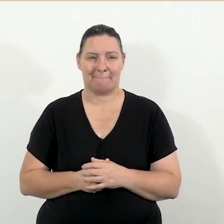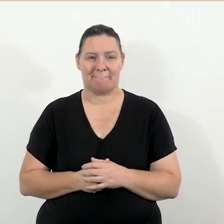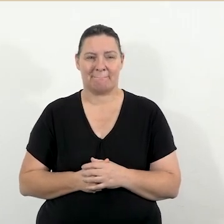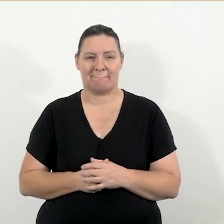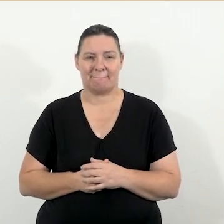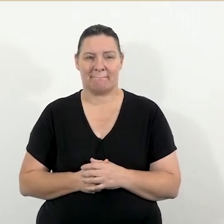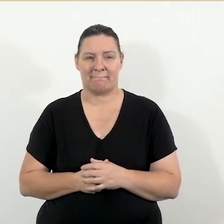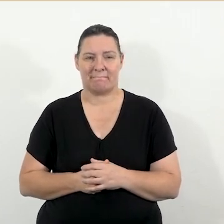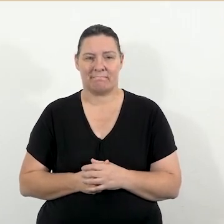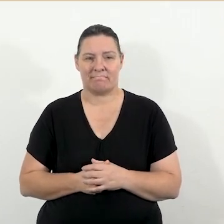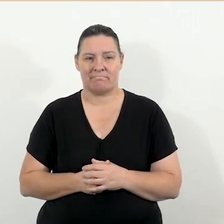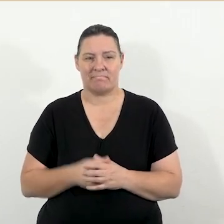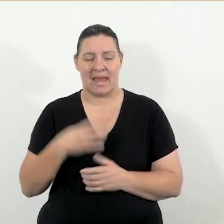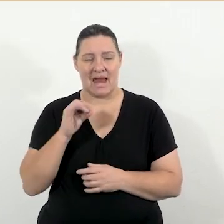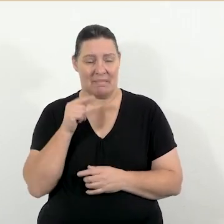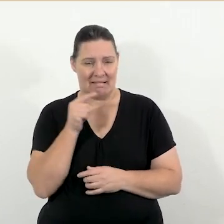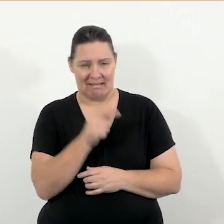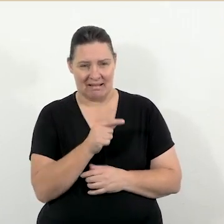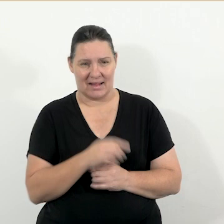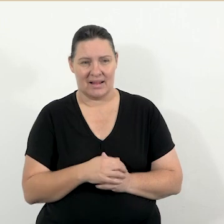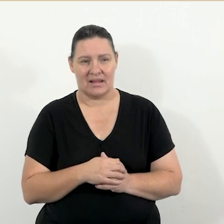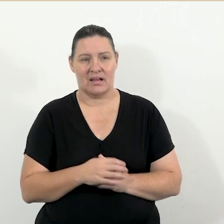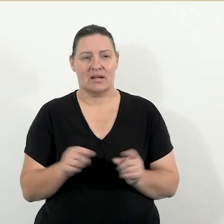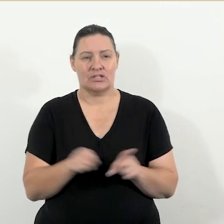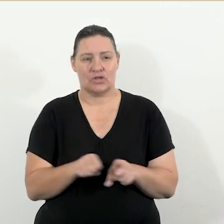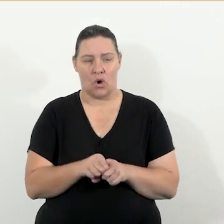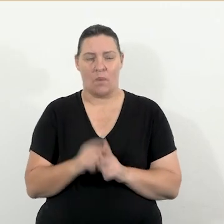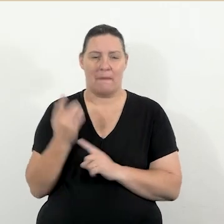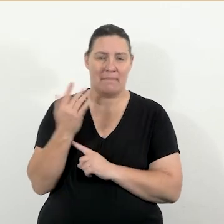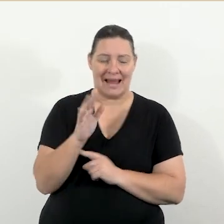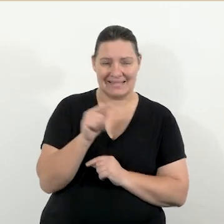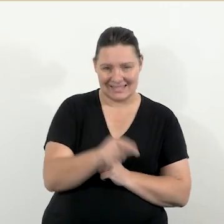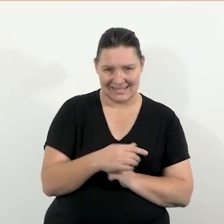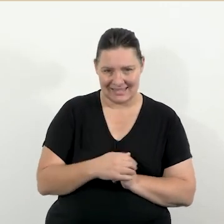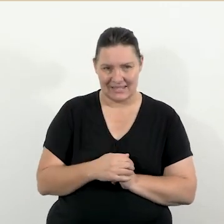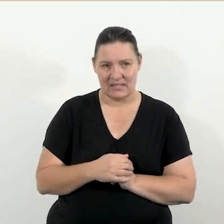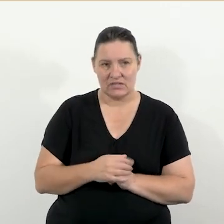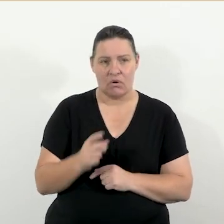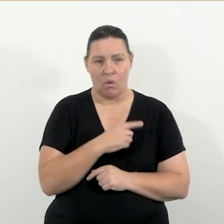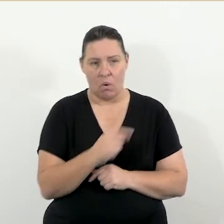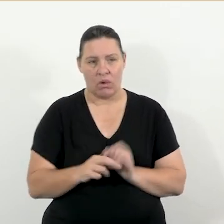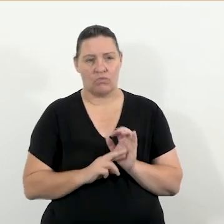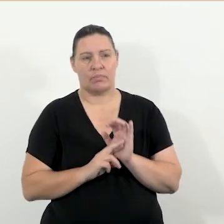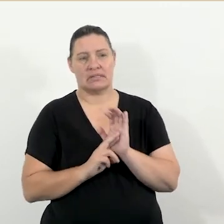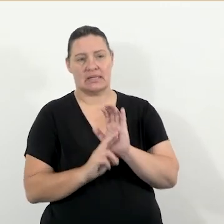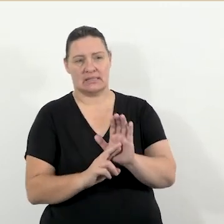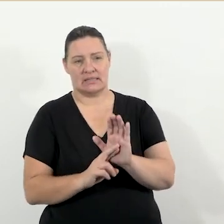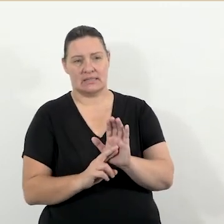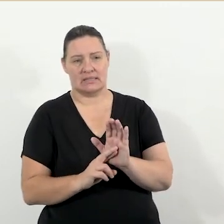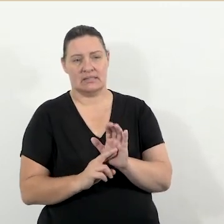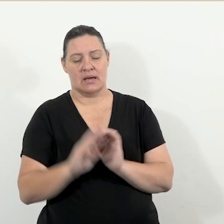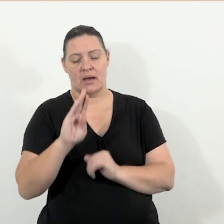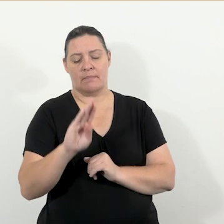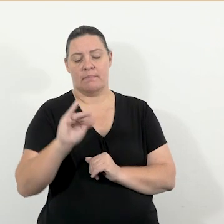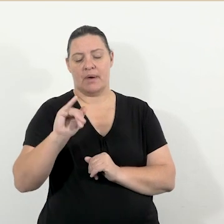my animal here, as well as the plants that are here, so they all represent